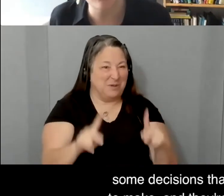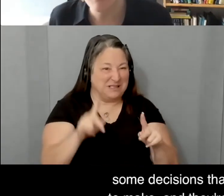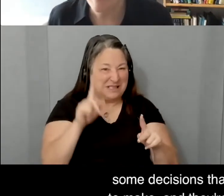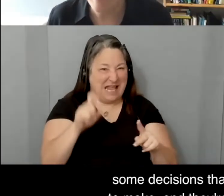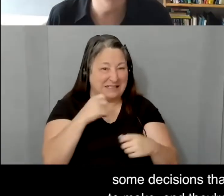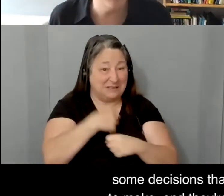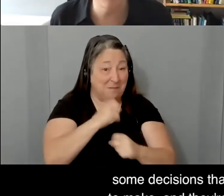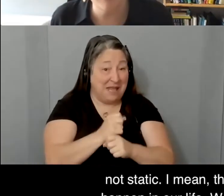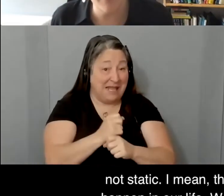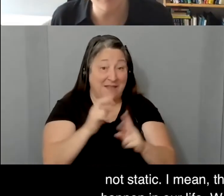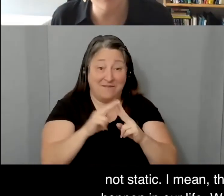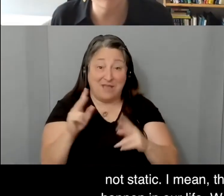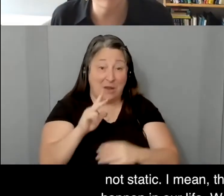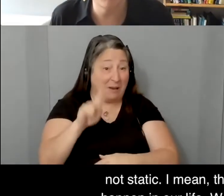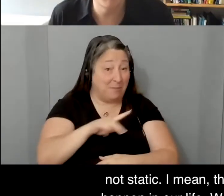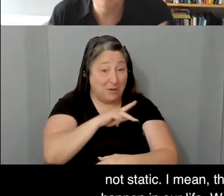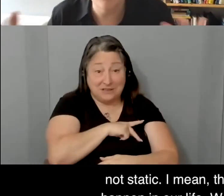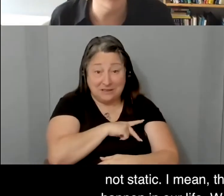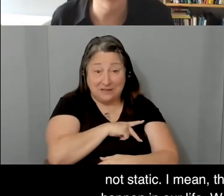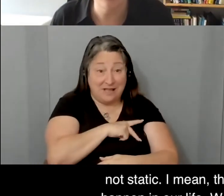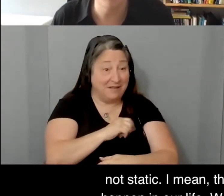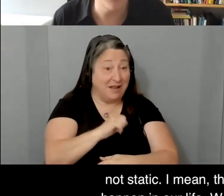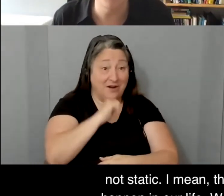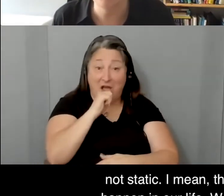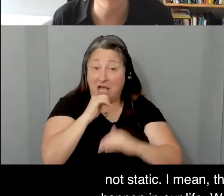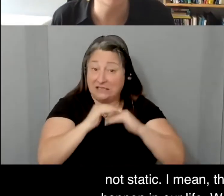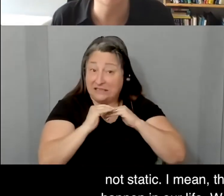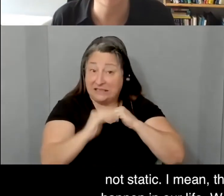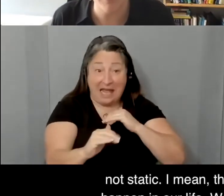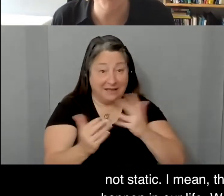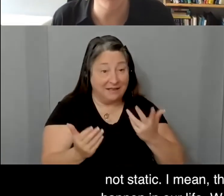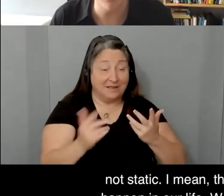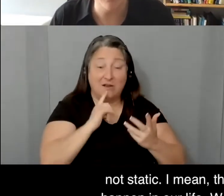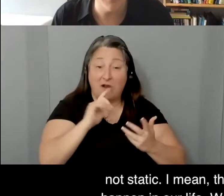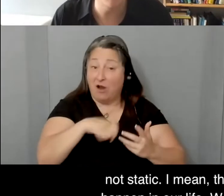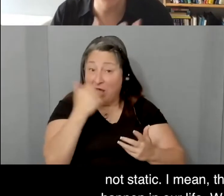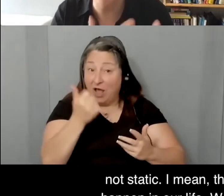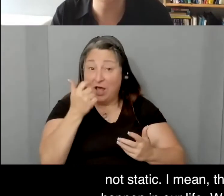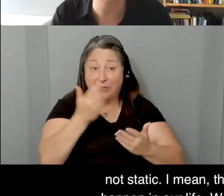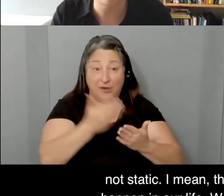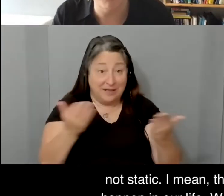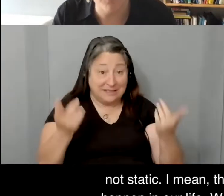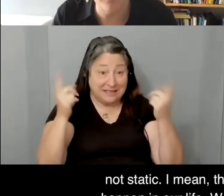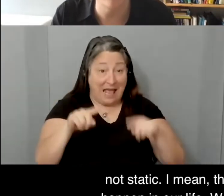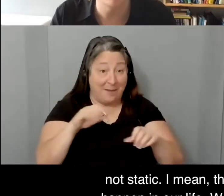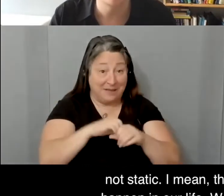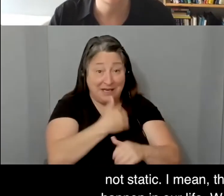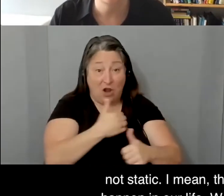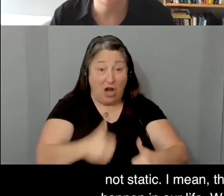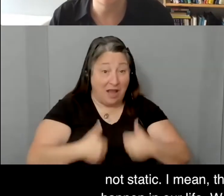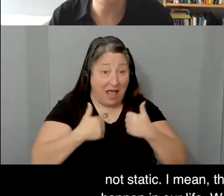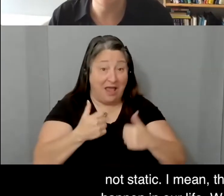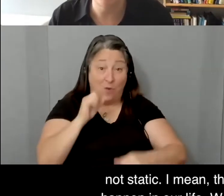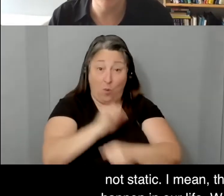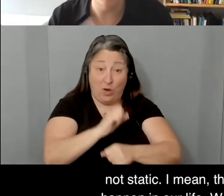very personal, and they're not static. I mean, there are other variables that happen in our life. Work is one